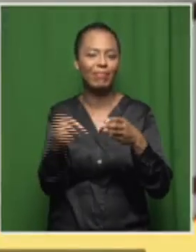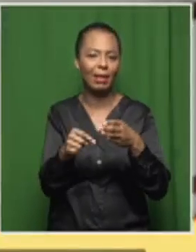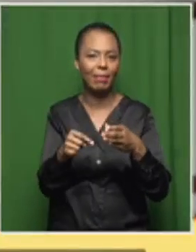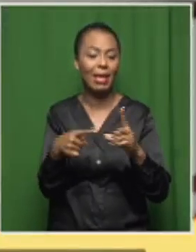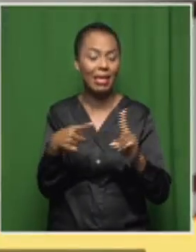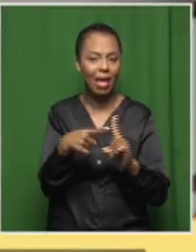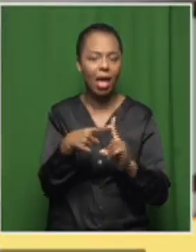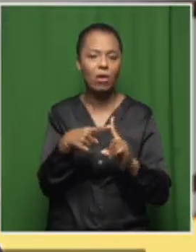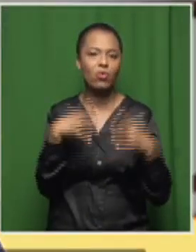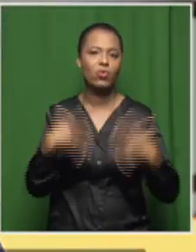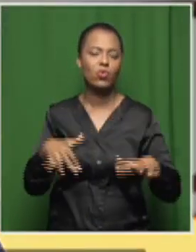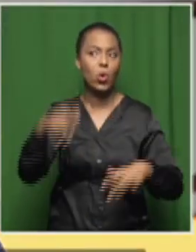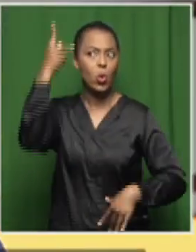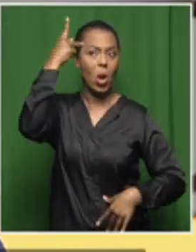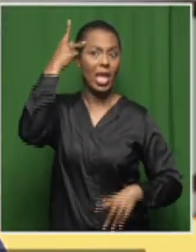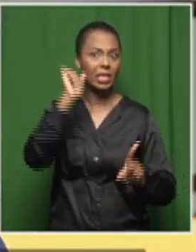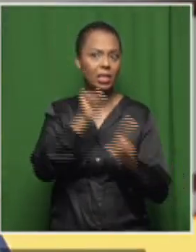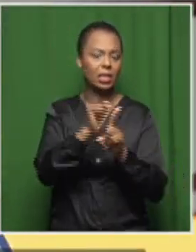of knowledge about